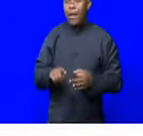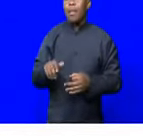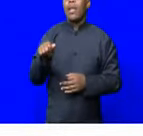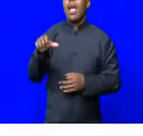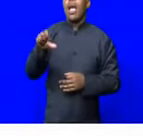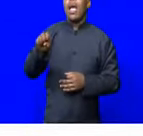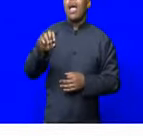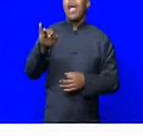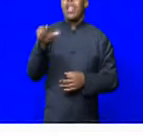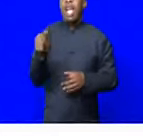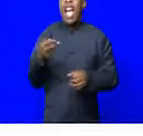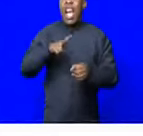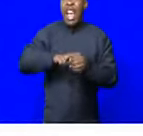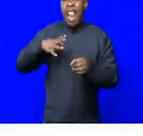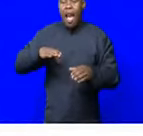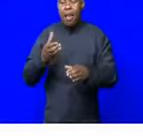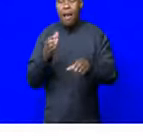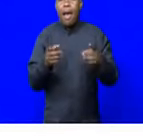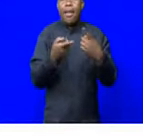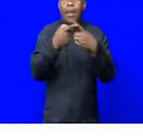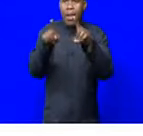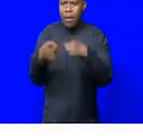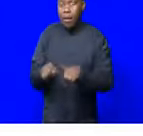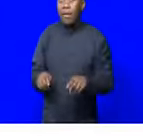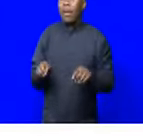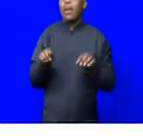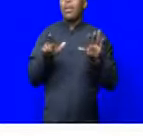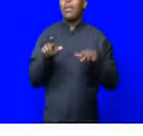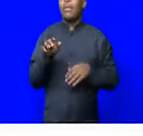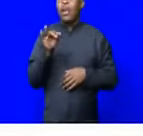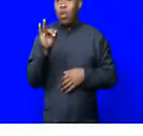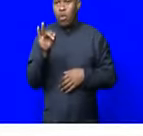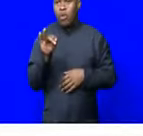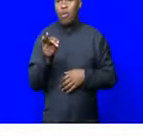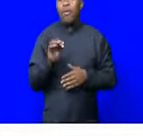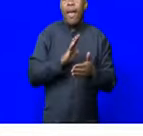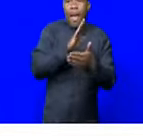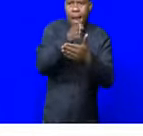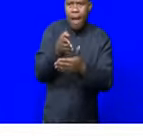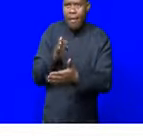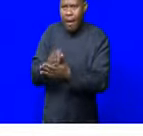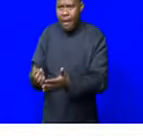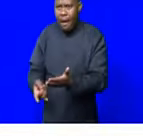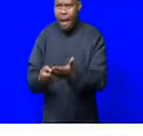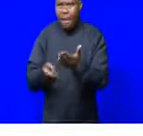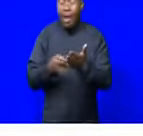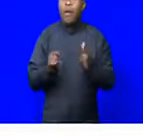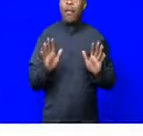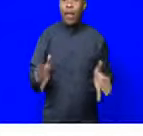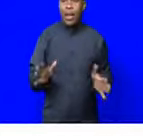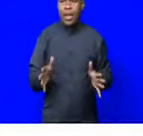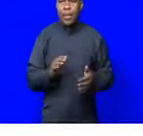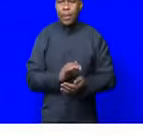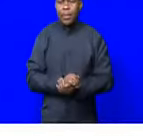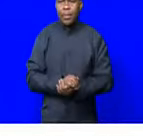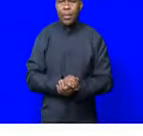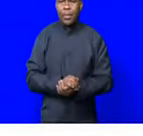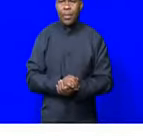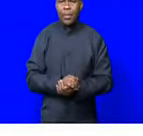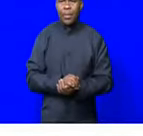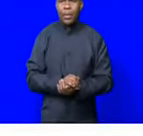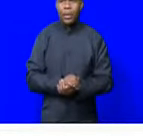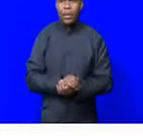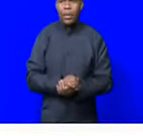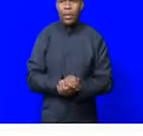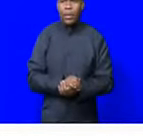the Caribbean and the Americas. I think that only missed out Antarctica. Other significant moments, and I insist on mentioning this, even though, of course,